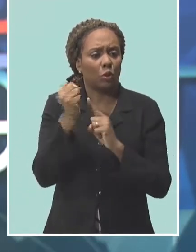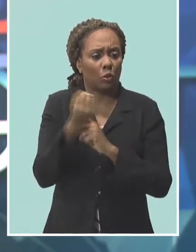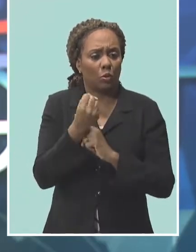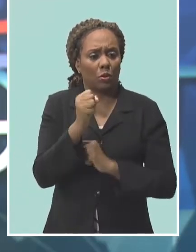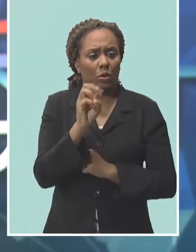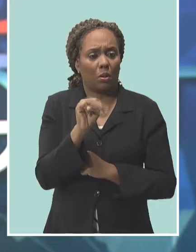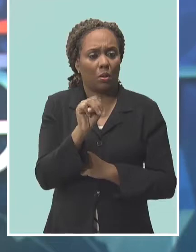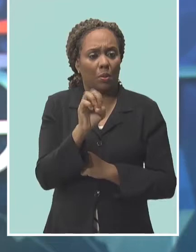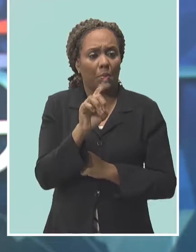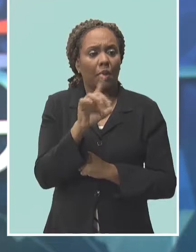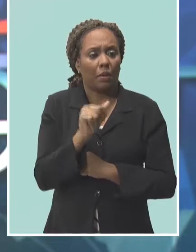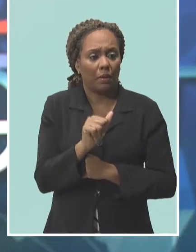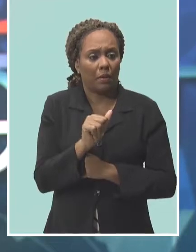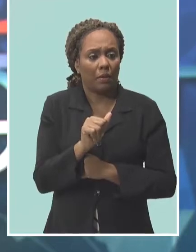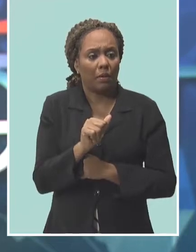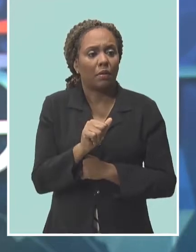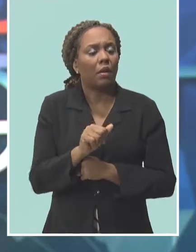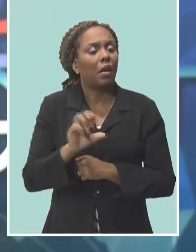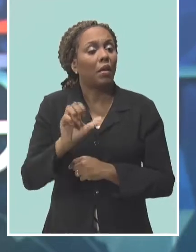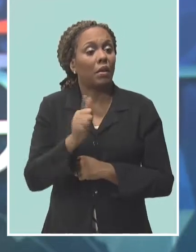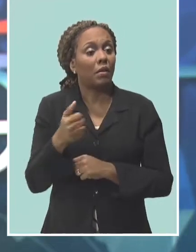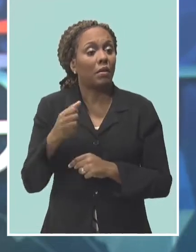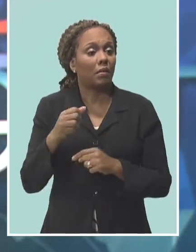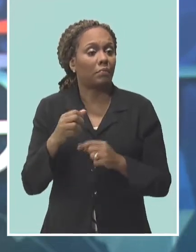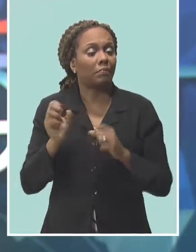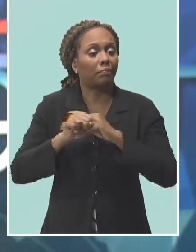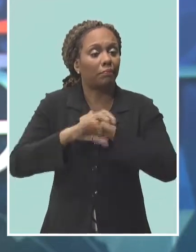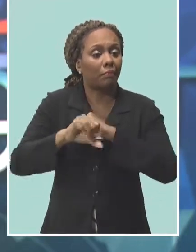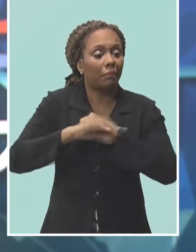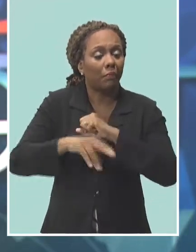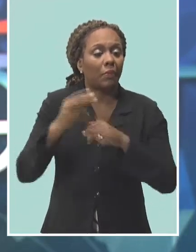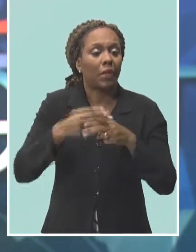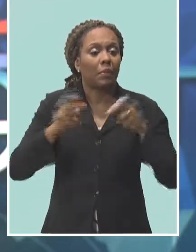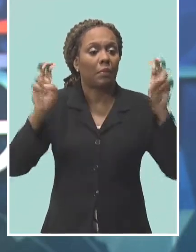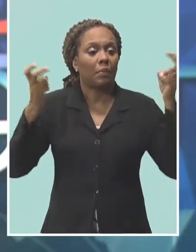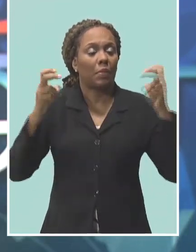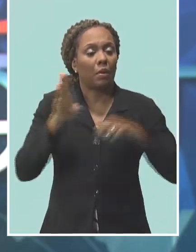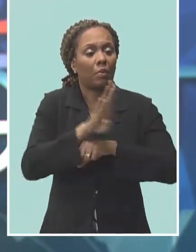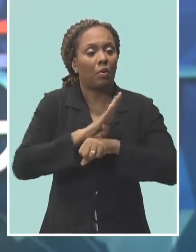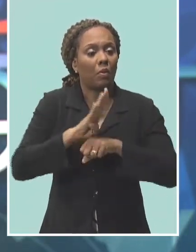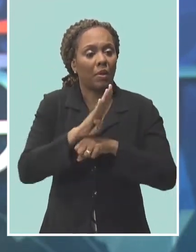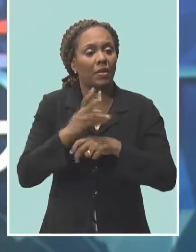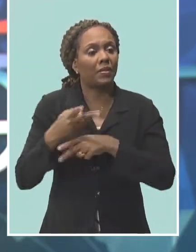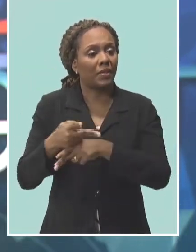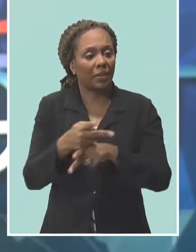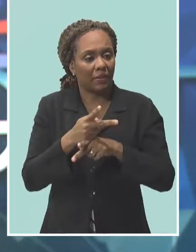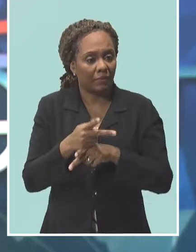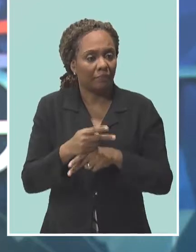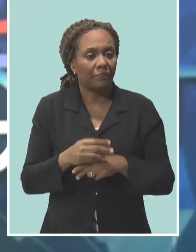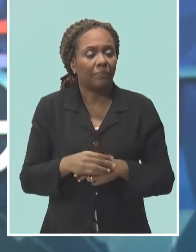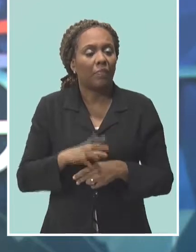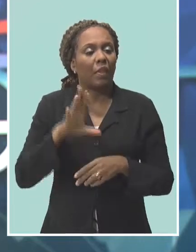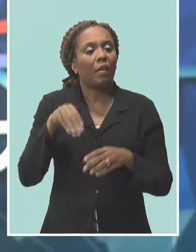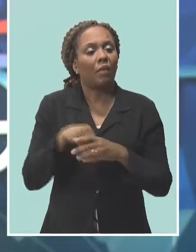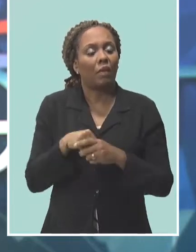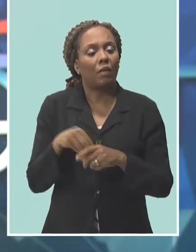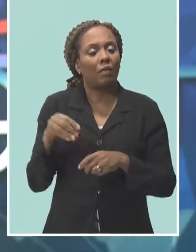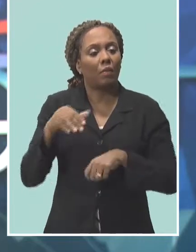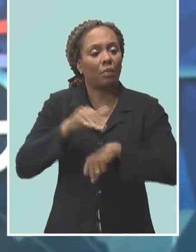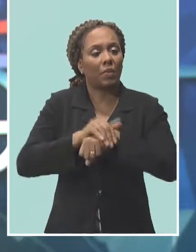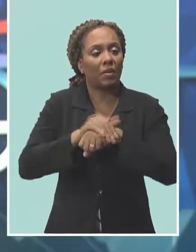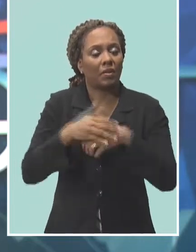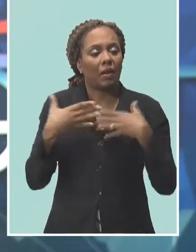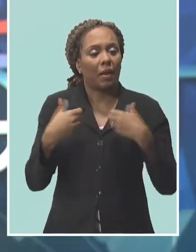initiative, dubbed Barbados Cares, recognized 20 British National Health Service workers. Interim Chief Executive Officer with